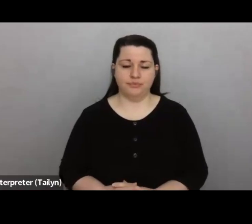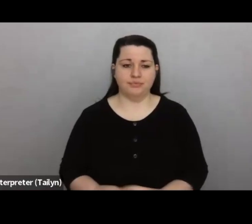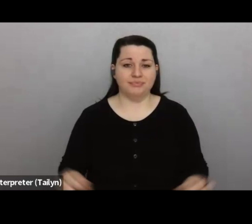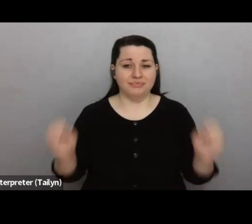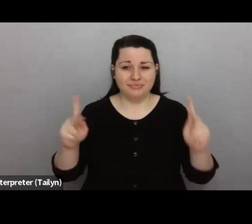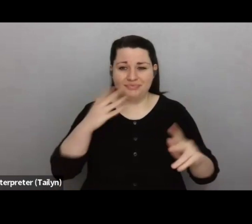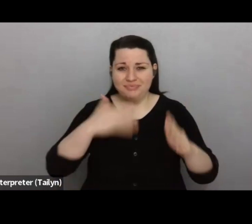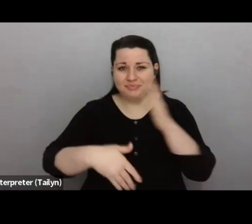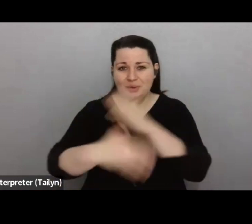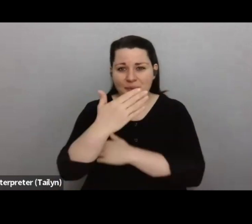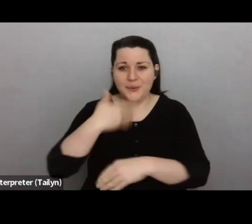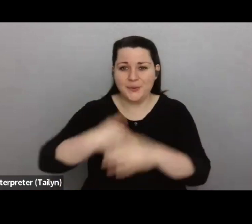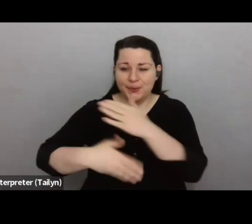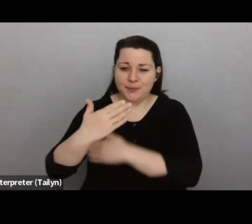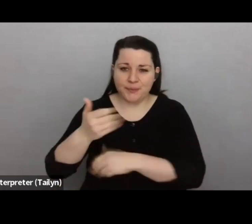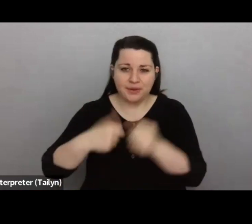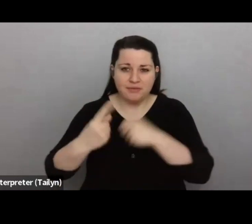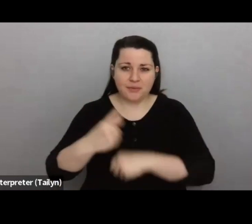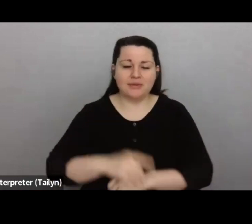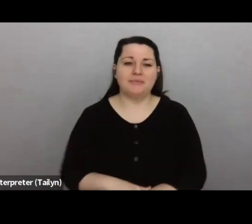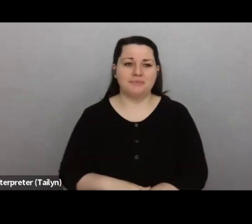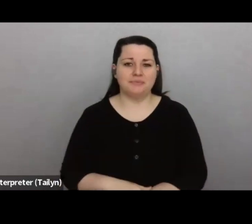right. Good morning. Good morning, everyone.